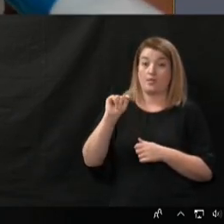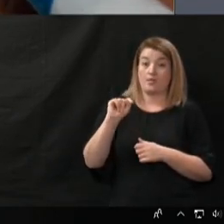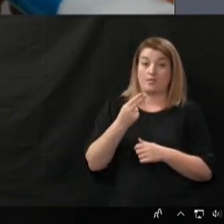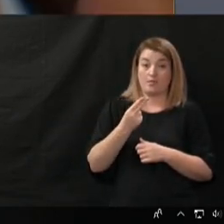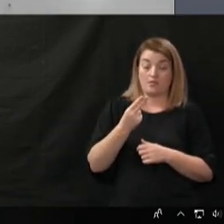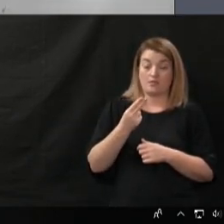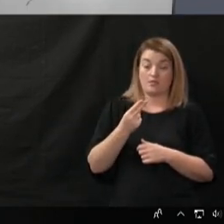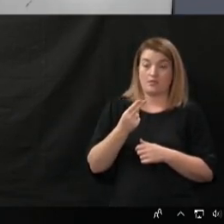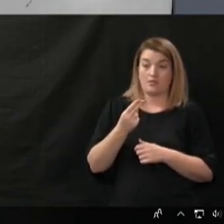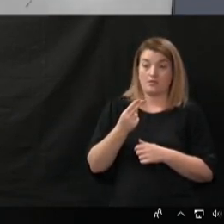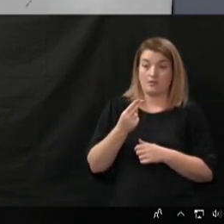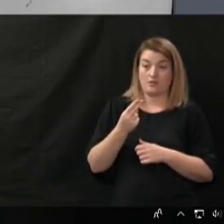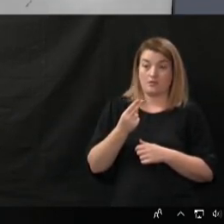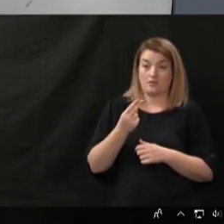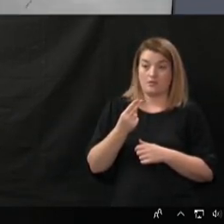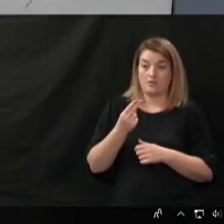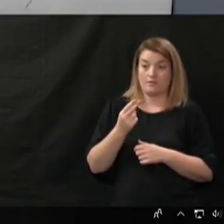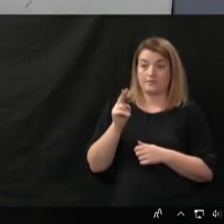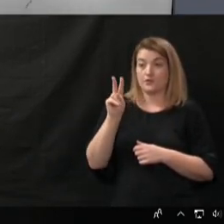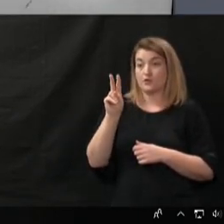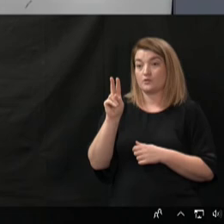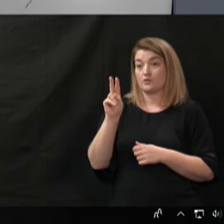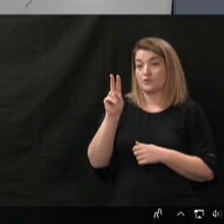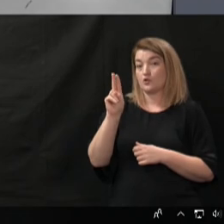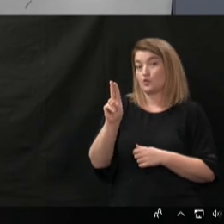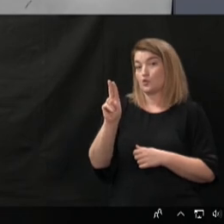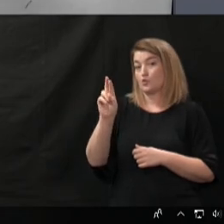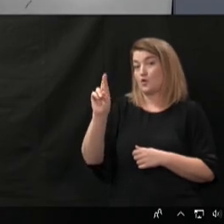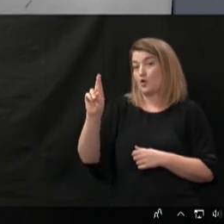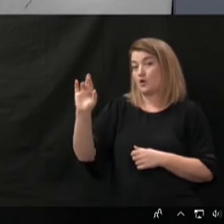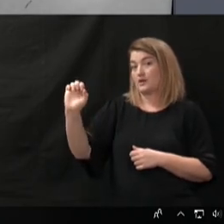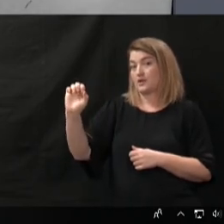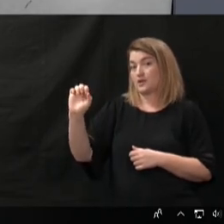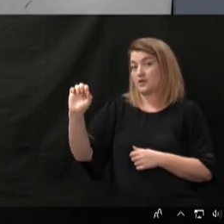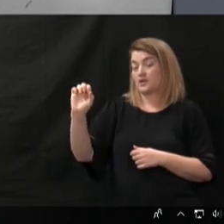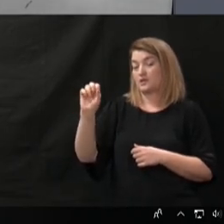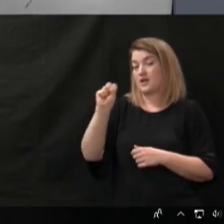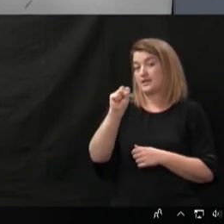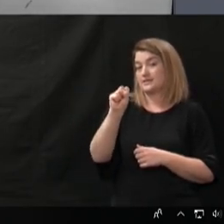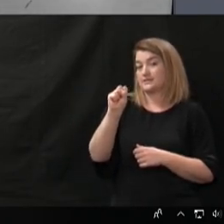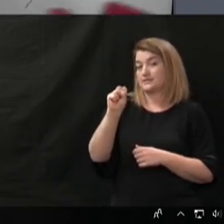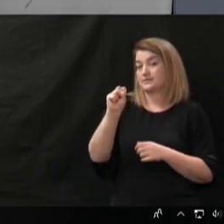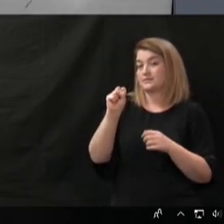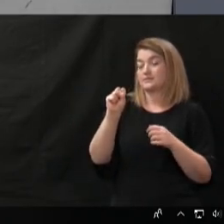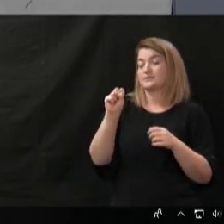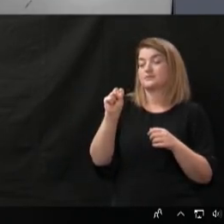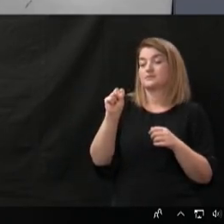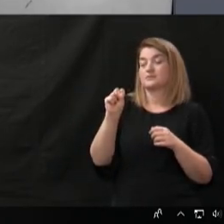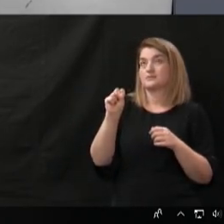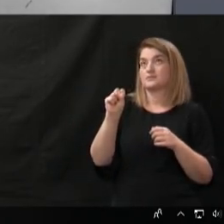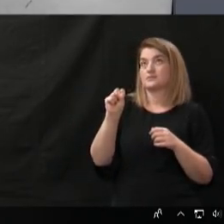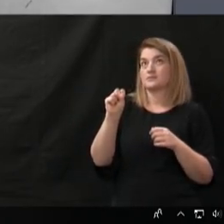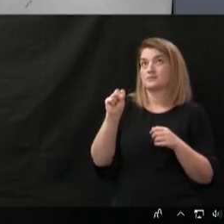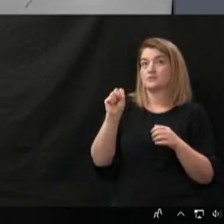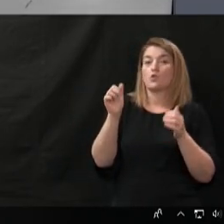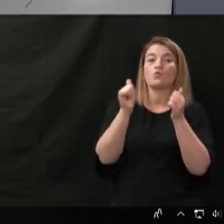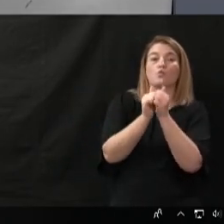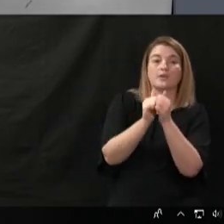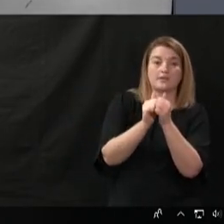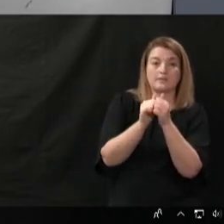URE. When you put it together, it says chur. Okay, and they, for some reason, they buy